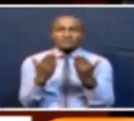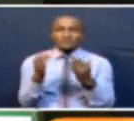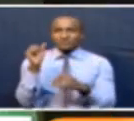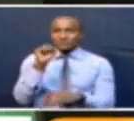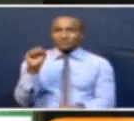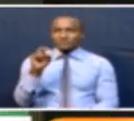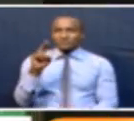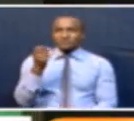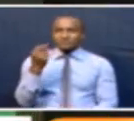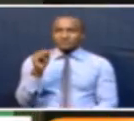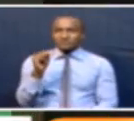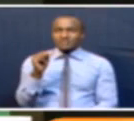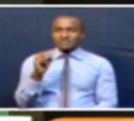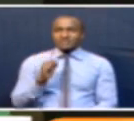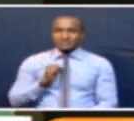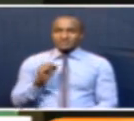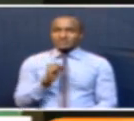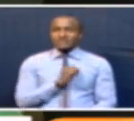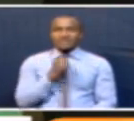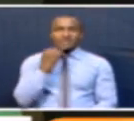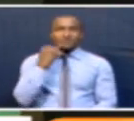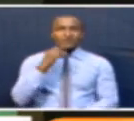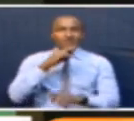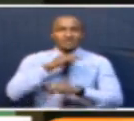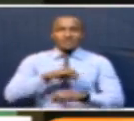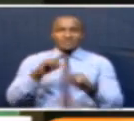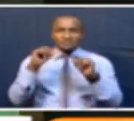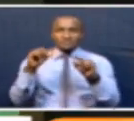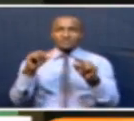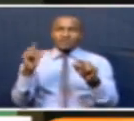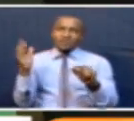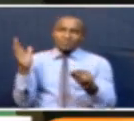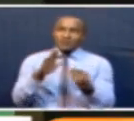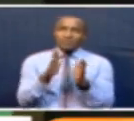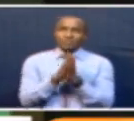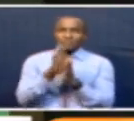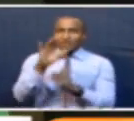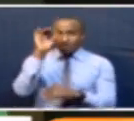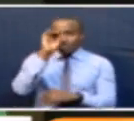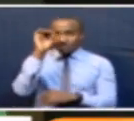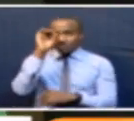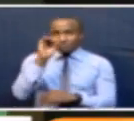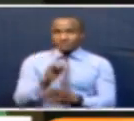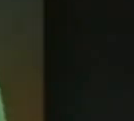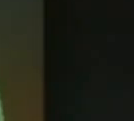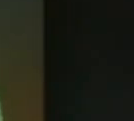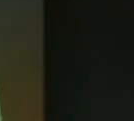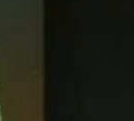Nakuru Senator. We're taking a short break. We're back with your views after this.